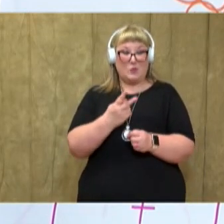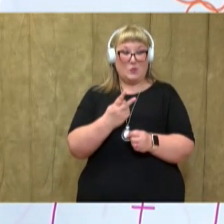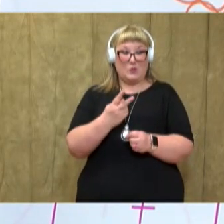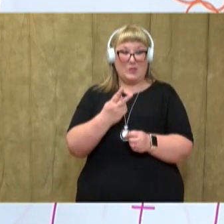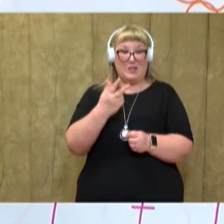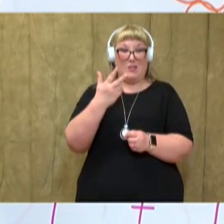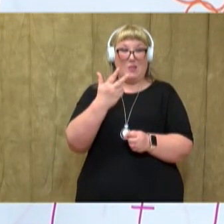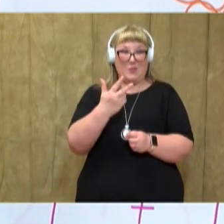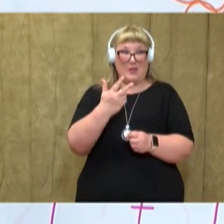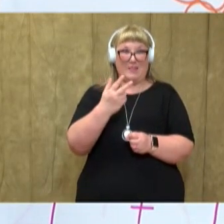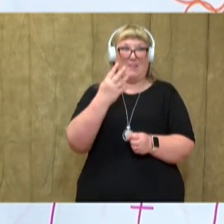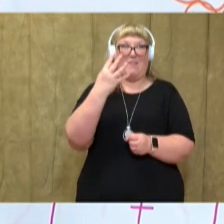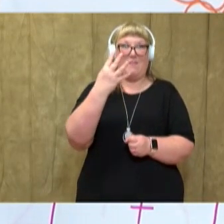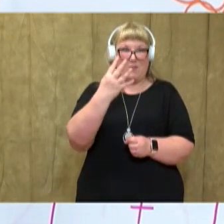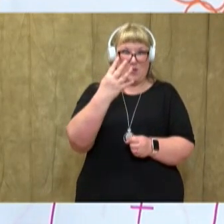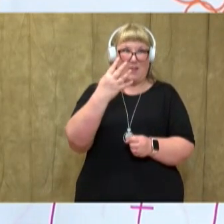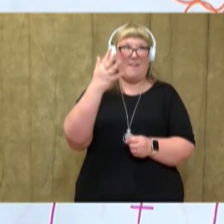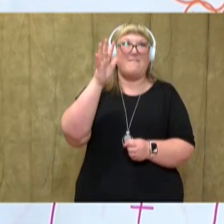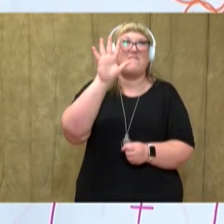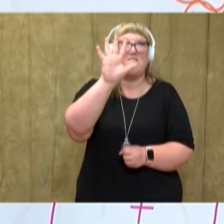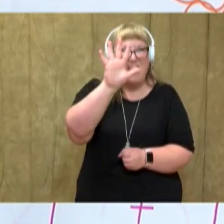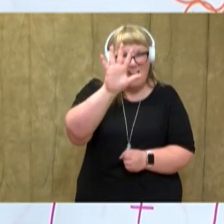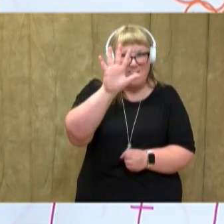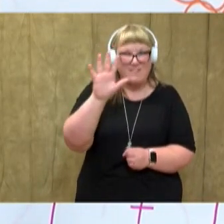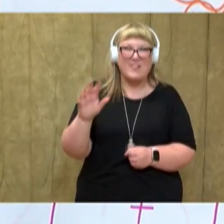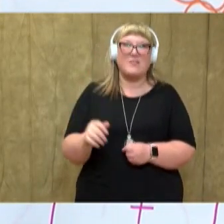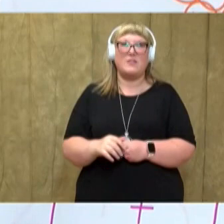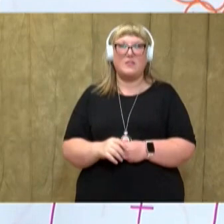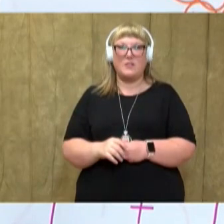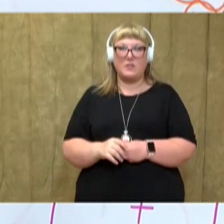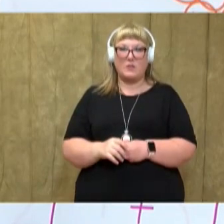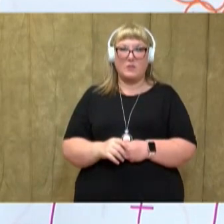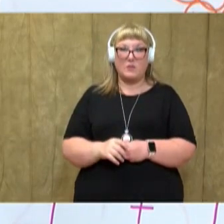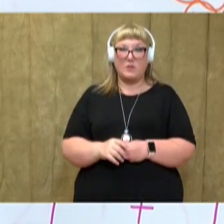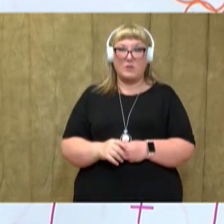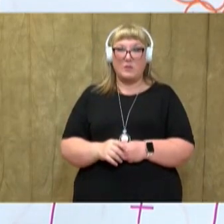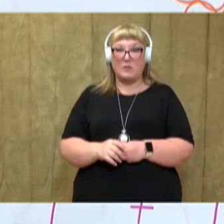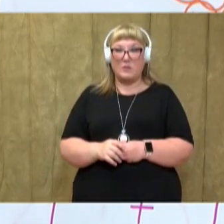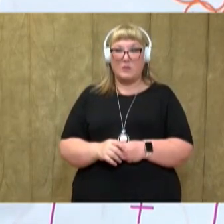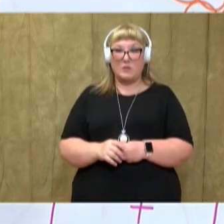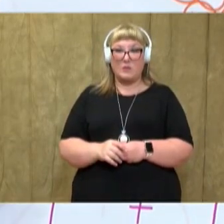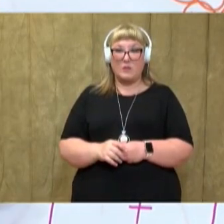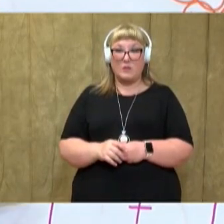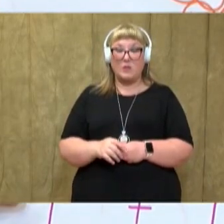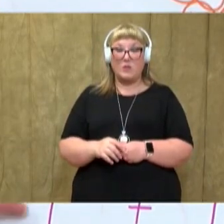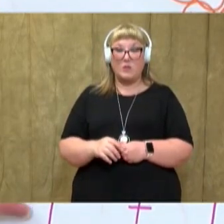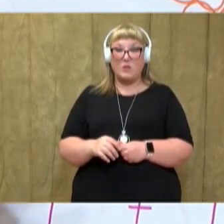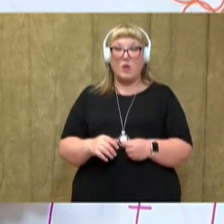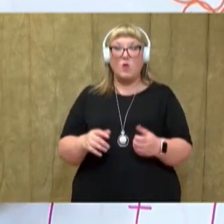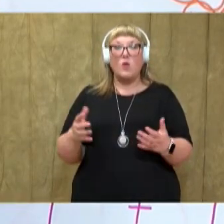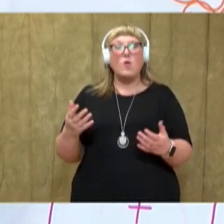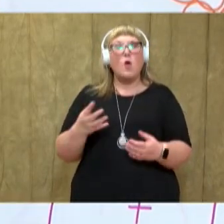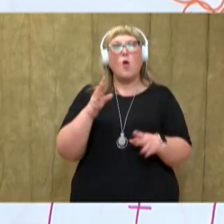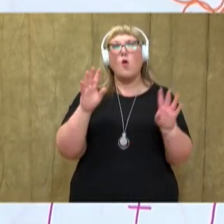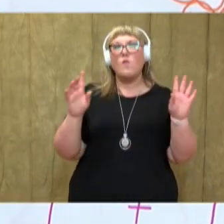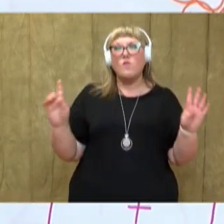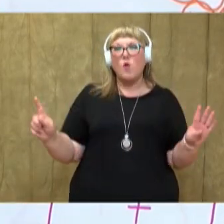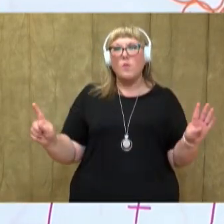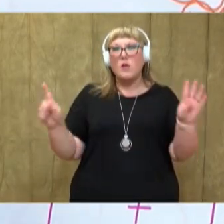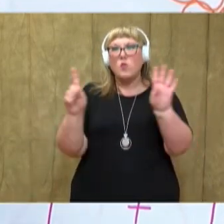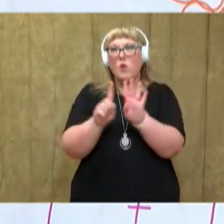2, 3, 4, 5. So when we put our ice cream scoops on, what is 4 plus